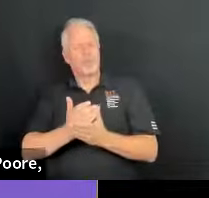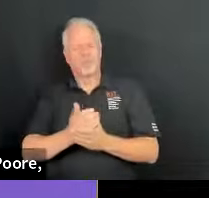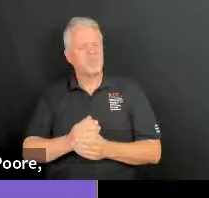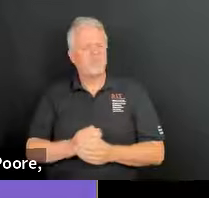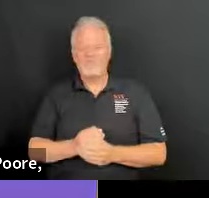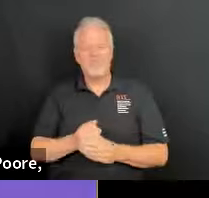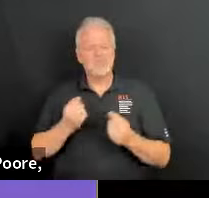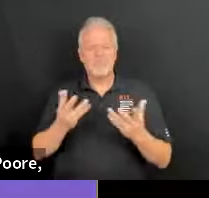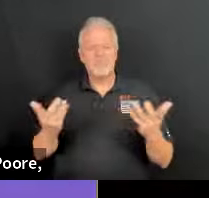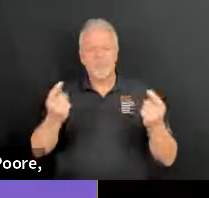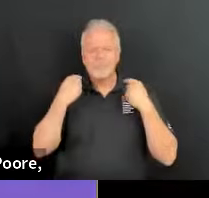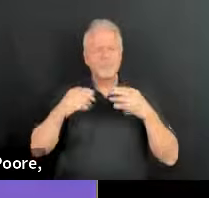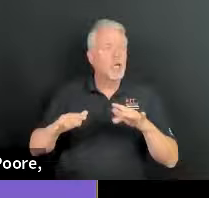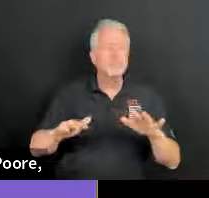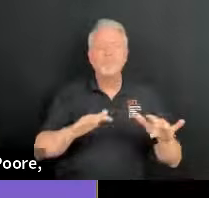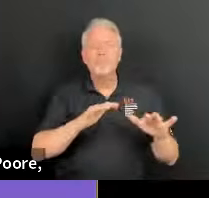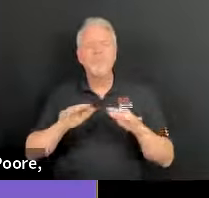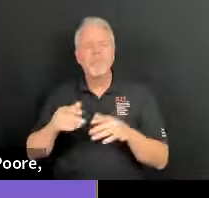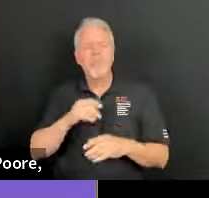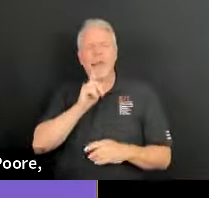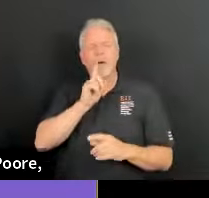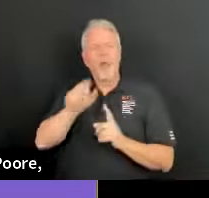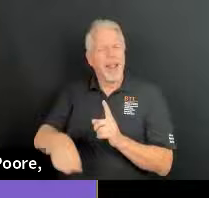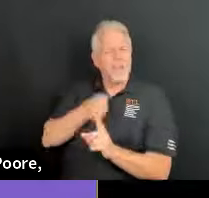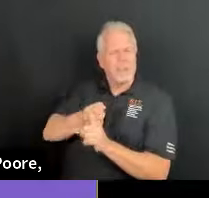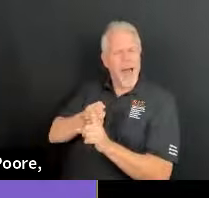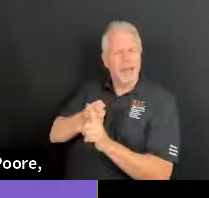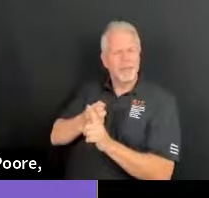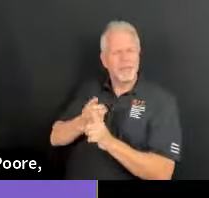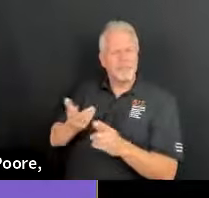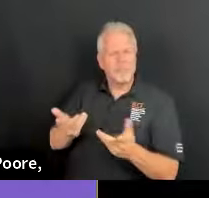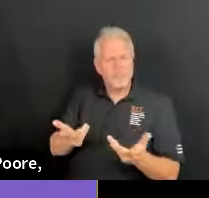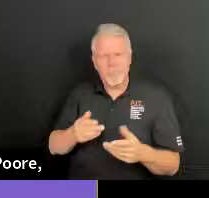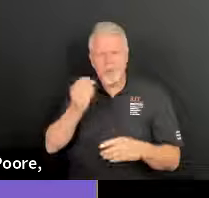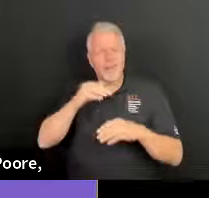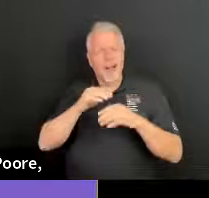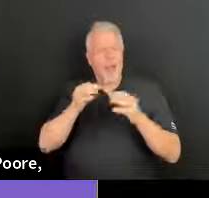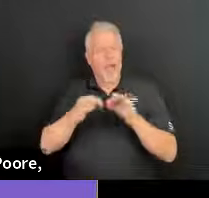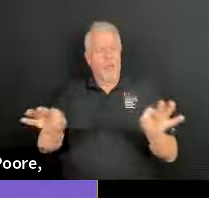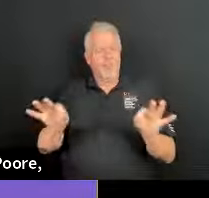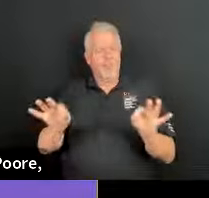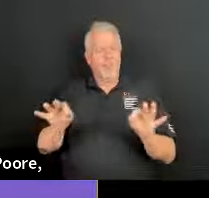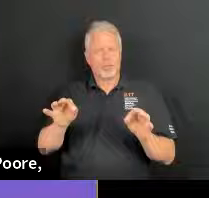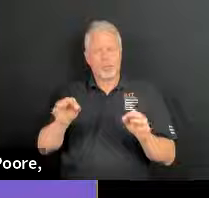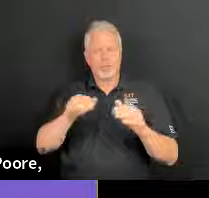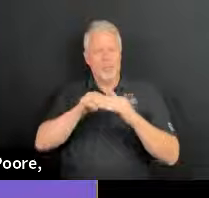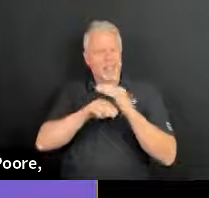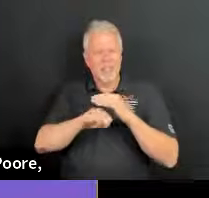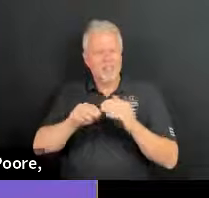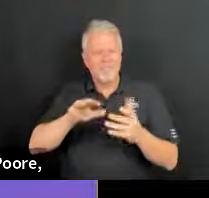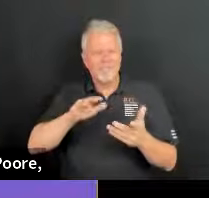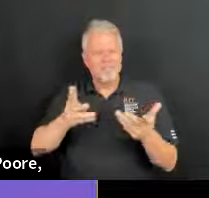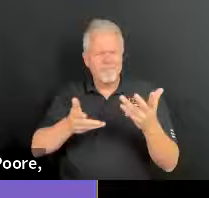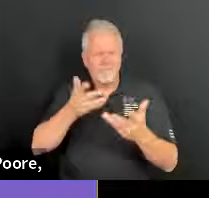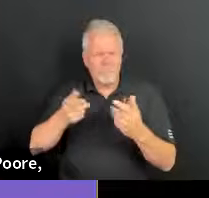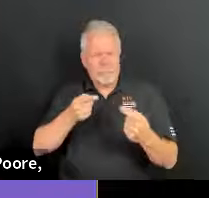to addiction. Do they have the big picture for what they're seeing in the community? They really don't. That is impacted, especially